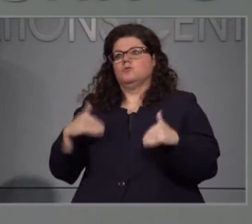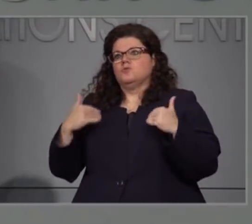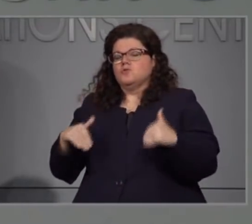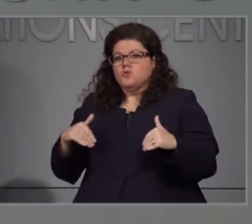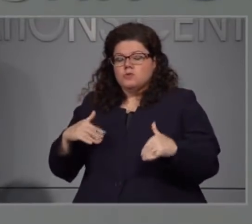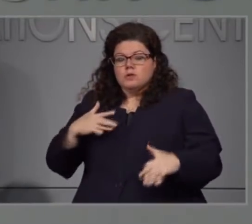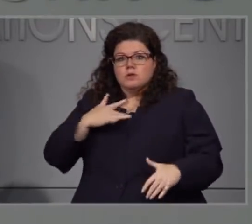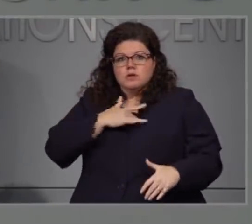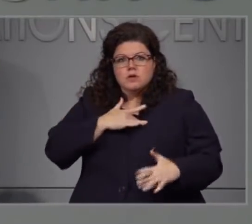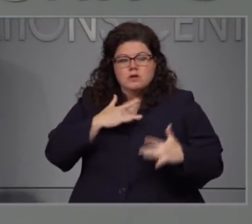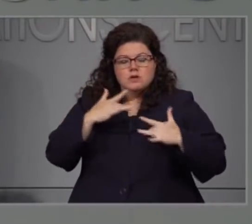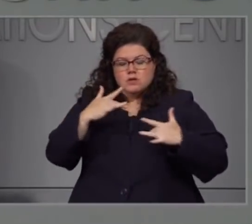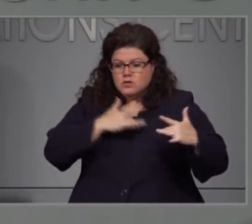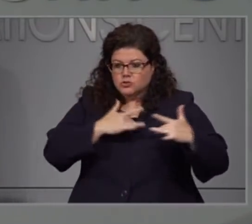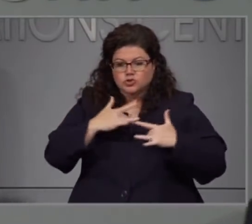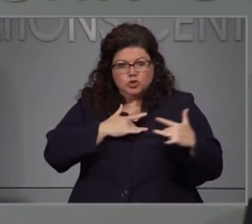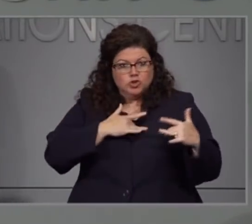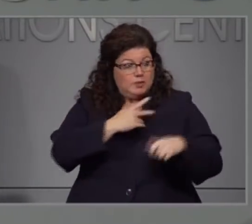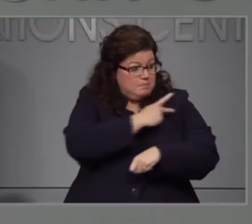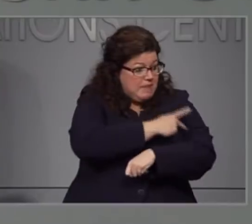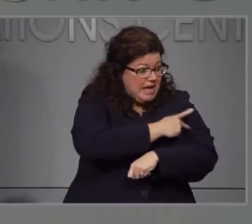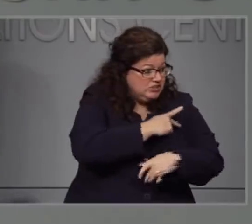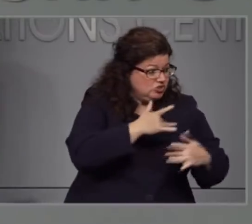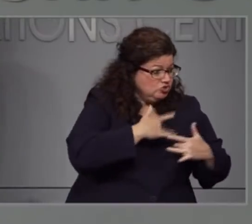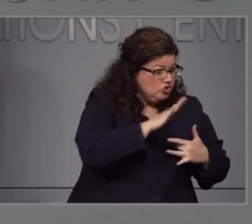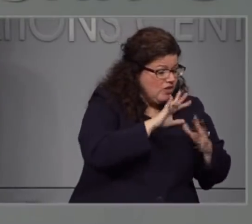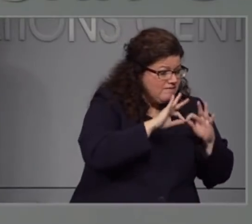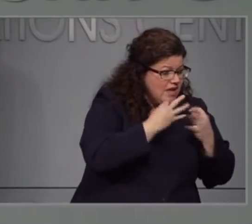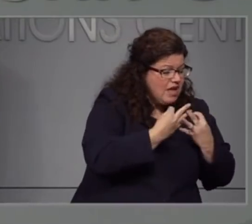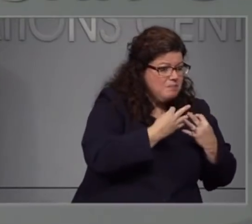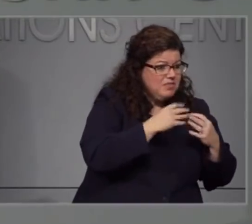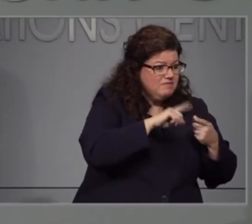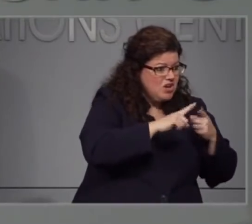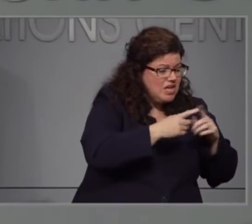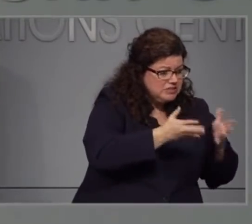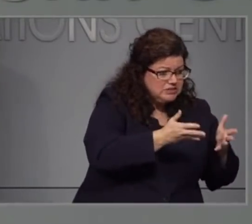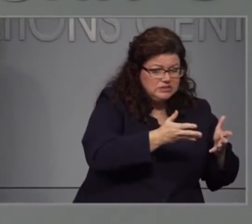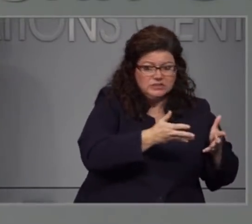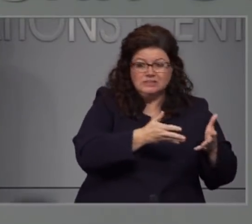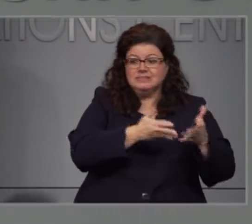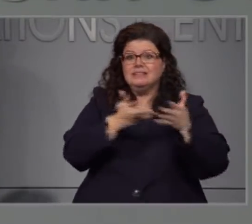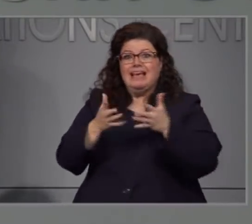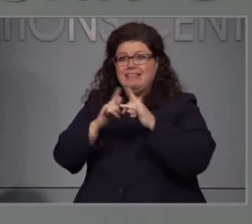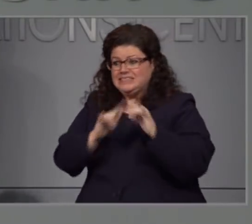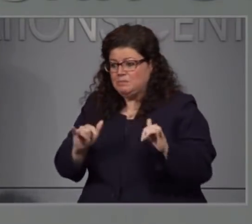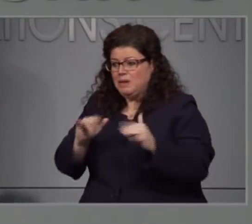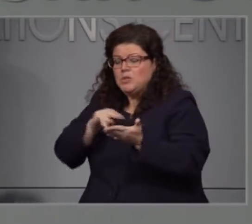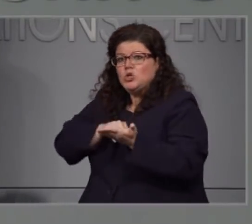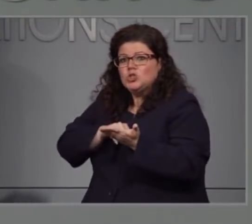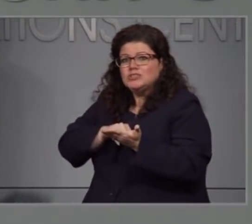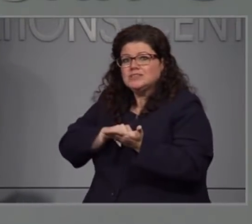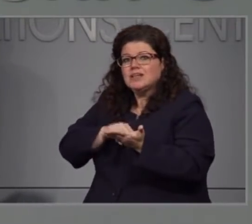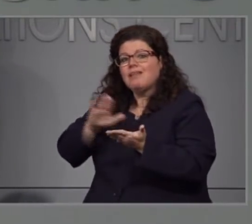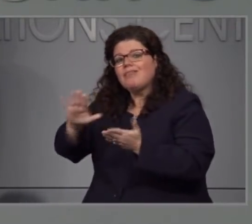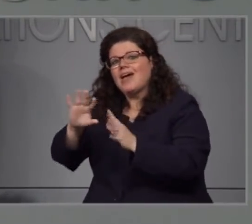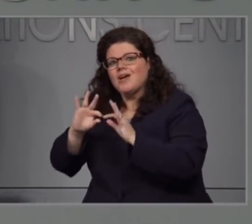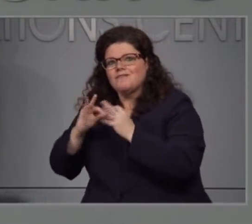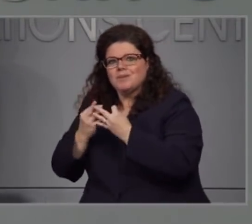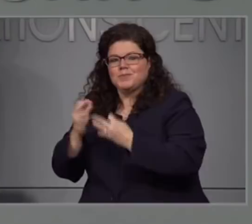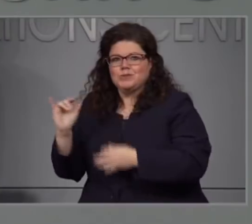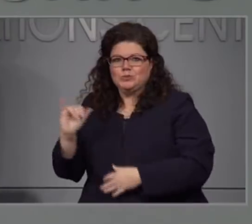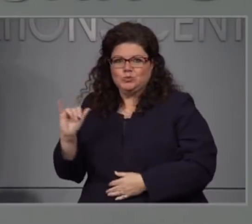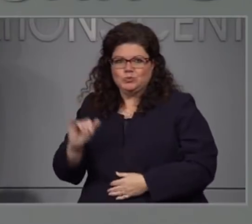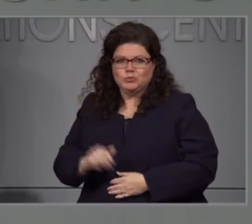welfare concerns of my patients, their families, and our nurses and their families.